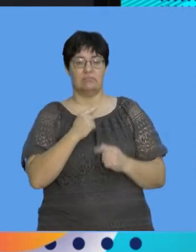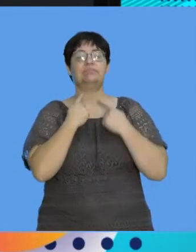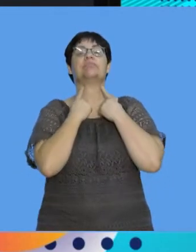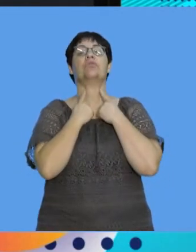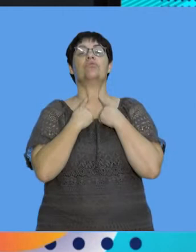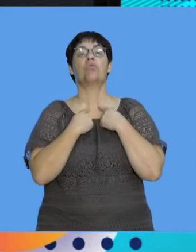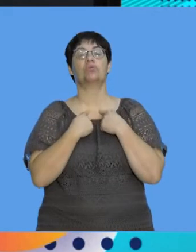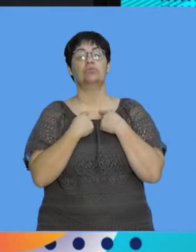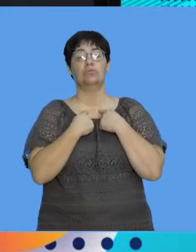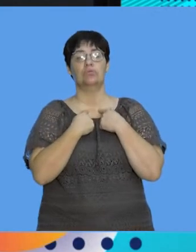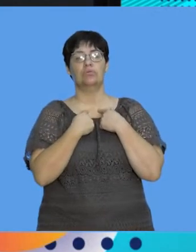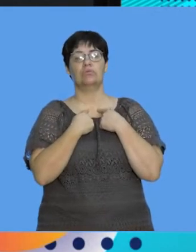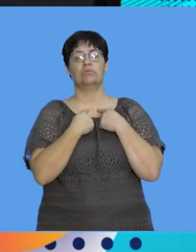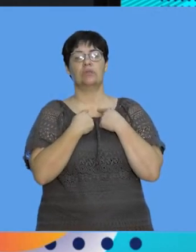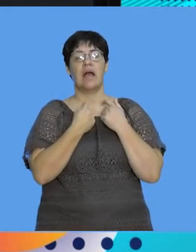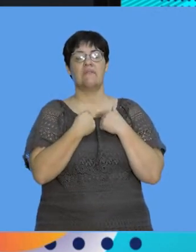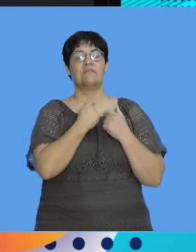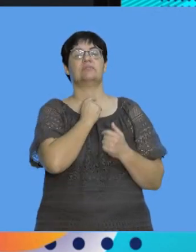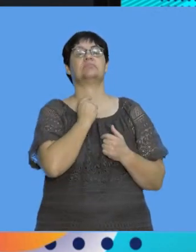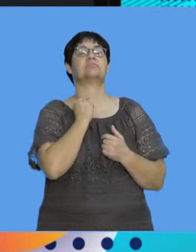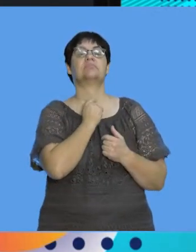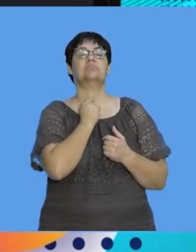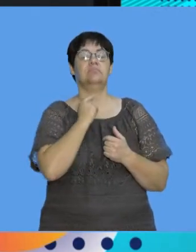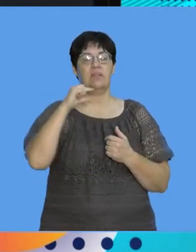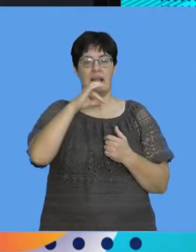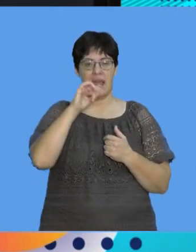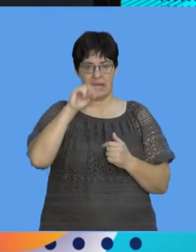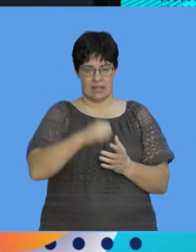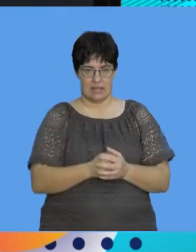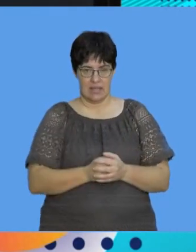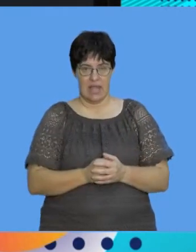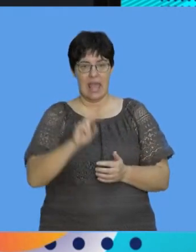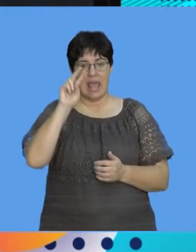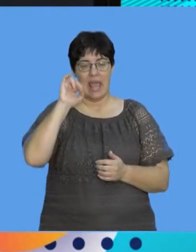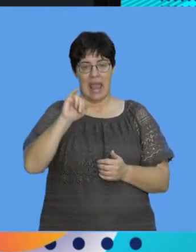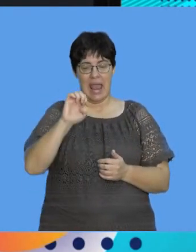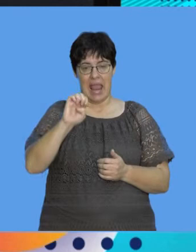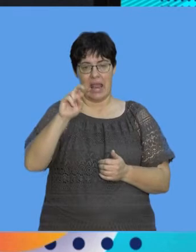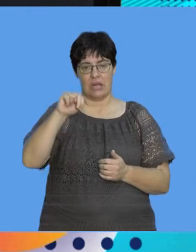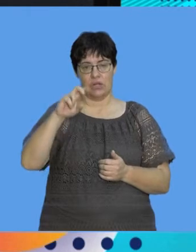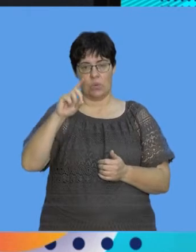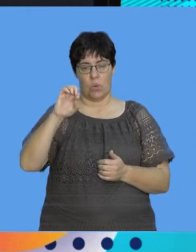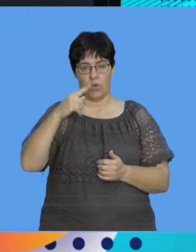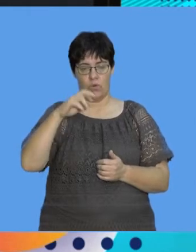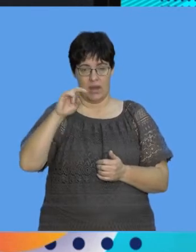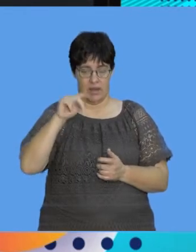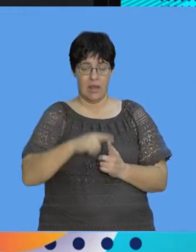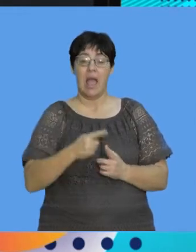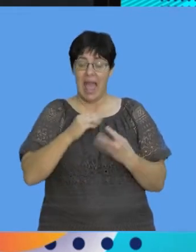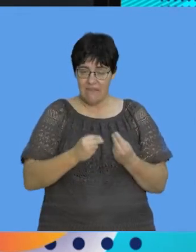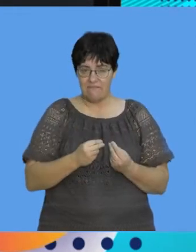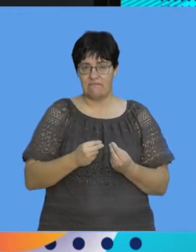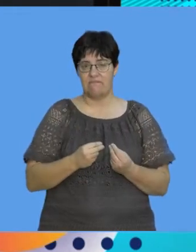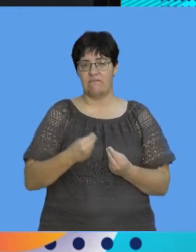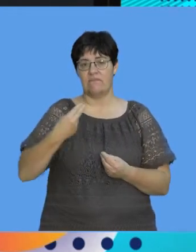your throat over here, you've got a gland, right? It's called an endocrine gland, and it's going to secrete hormones.